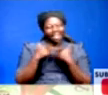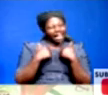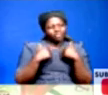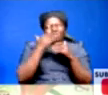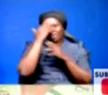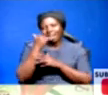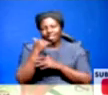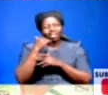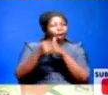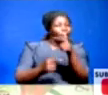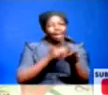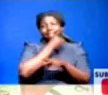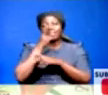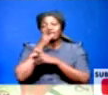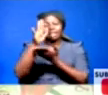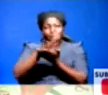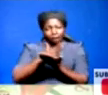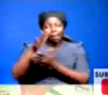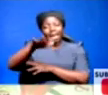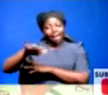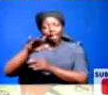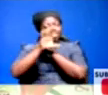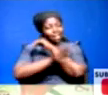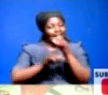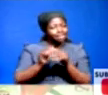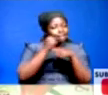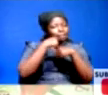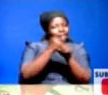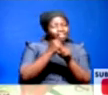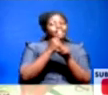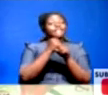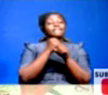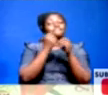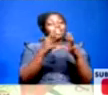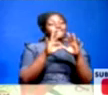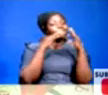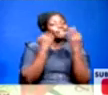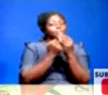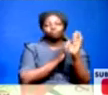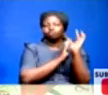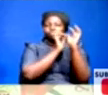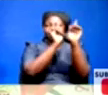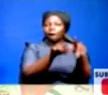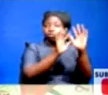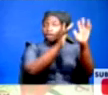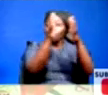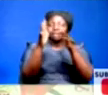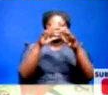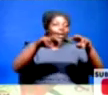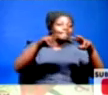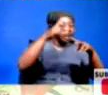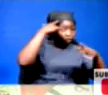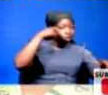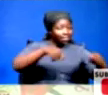the country is driving hundreds of families to forests for charcoal, which is a big blow to the forest and the